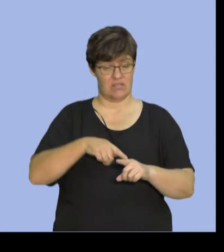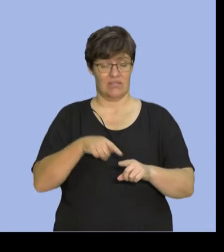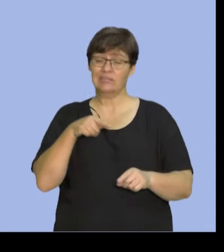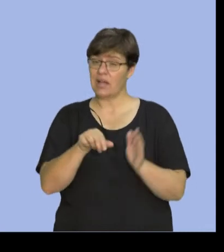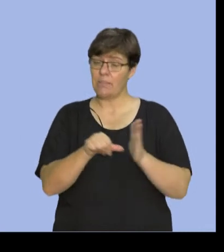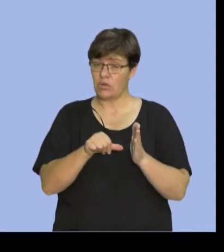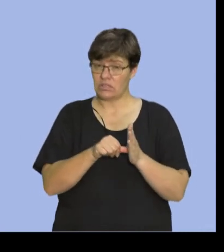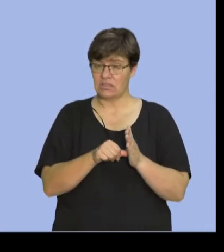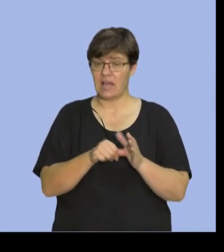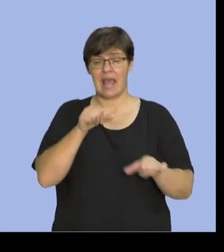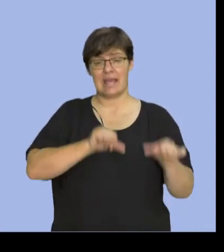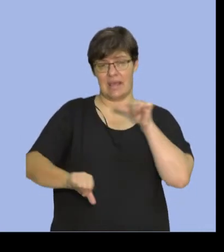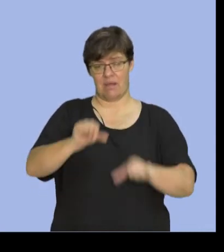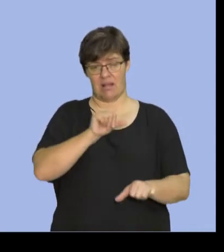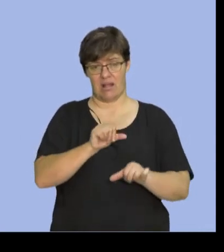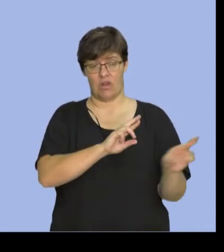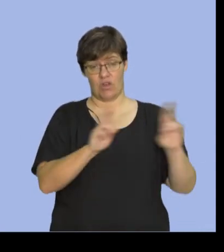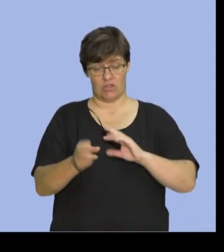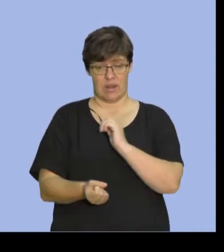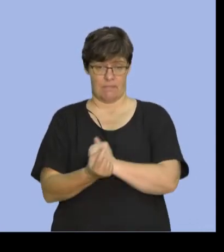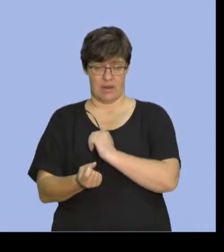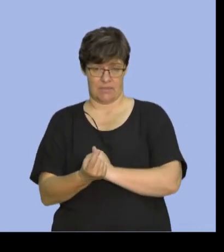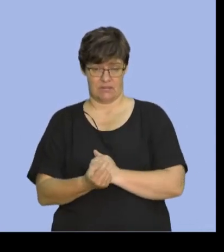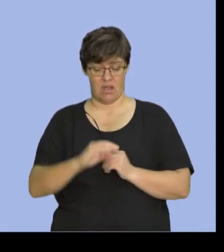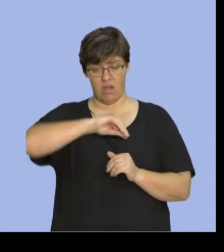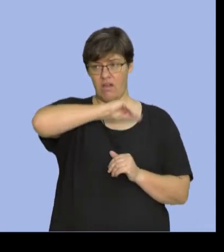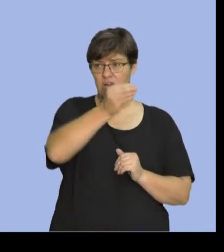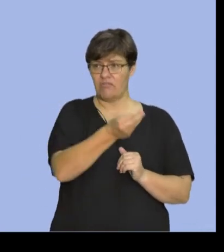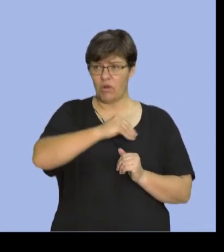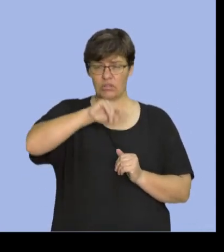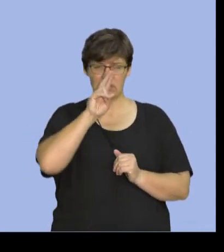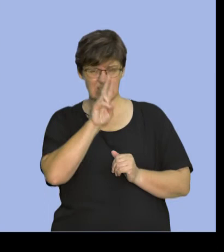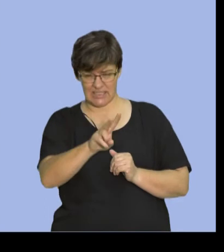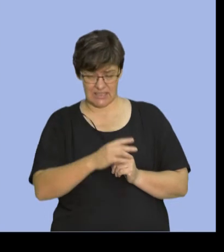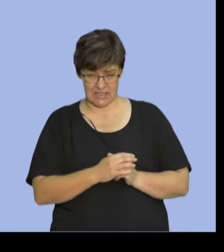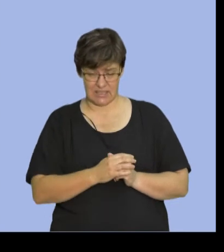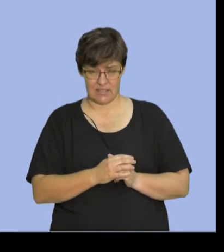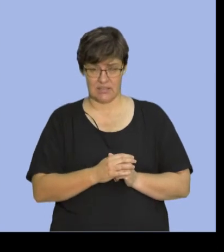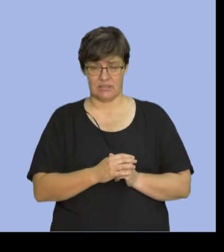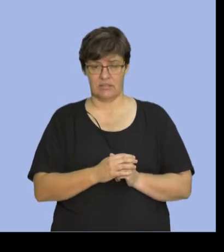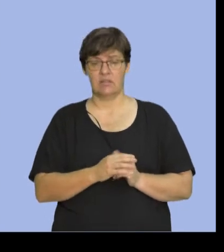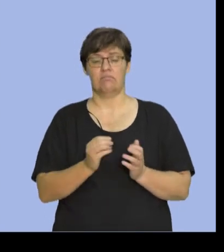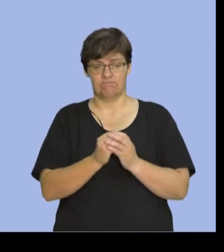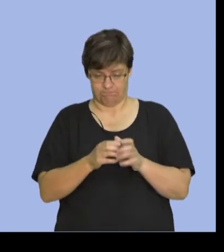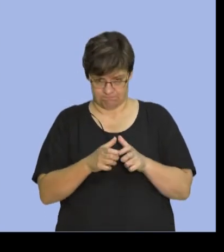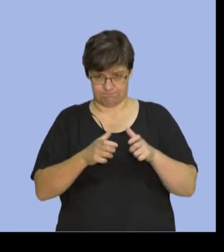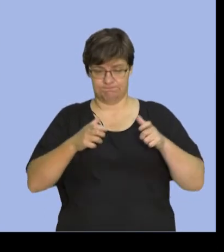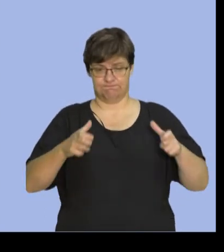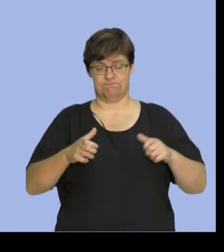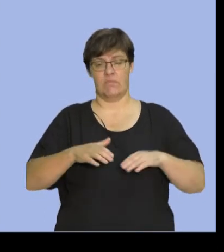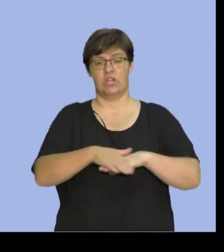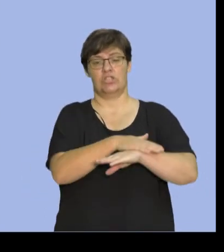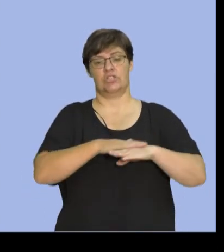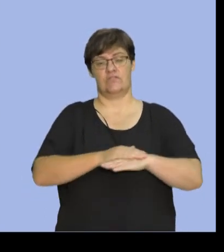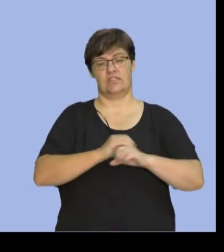chemical reactions to take place. So these folds that you're seeing of membranes basically increases the surface area